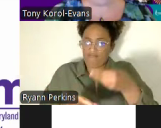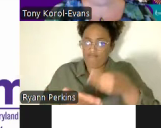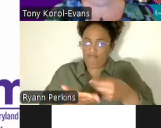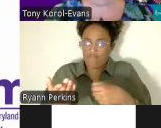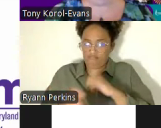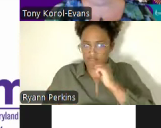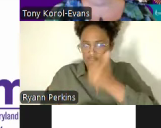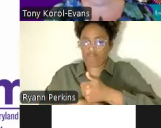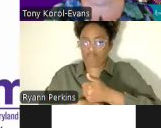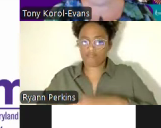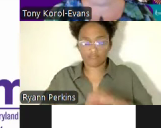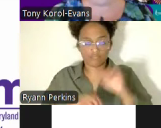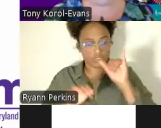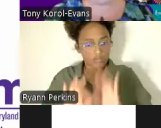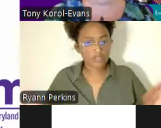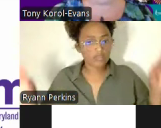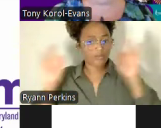really important.